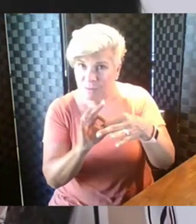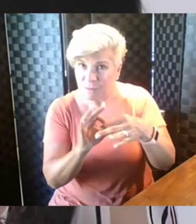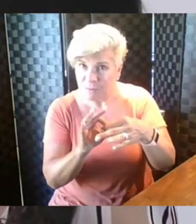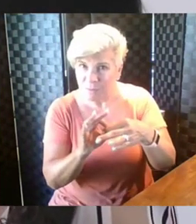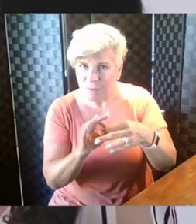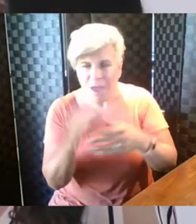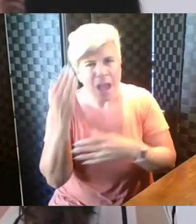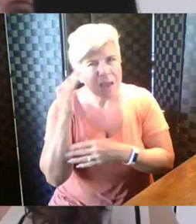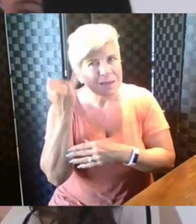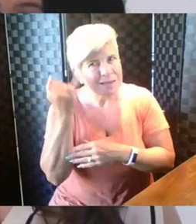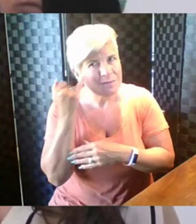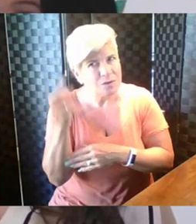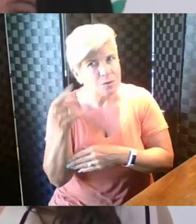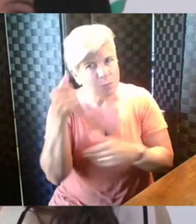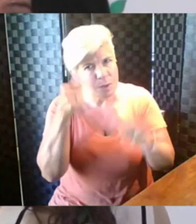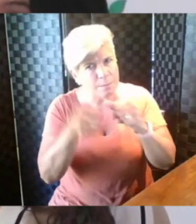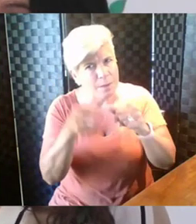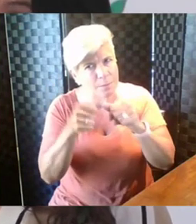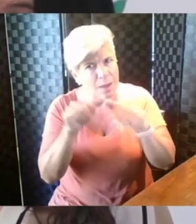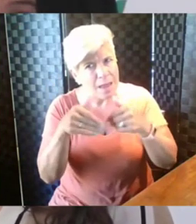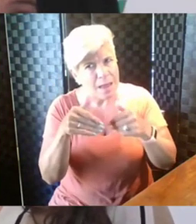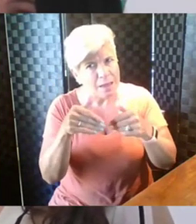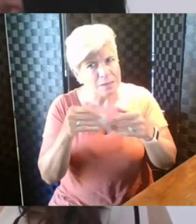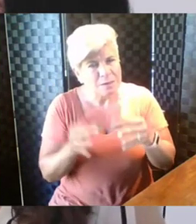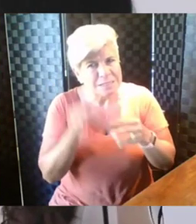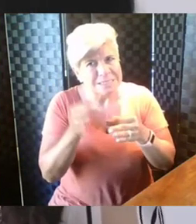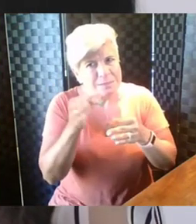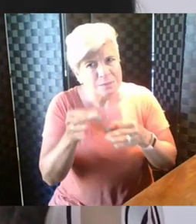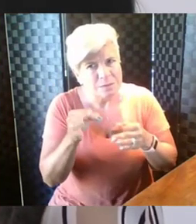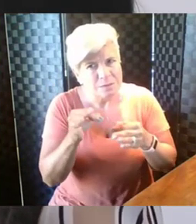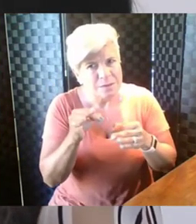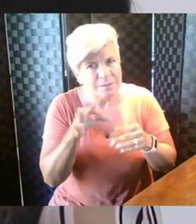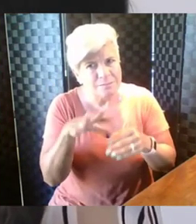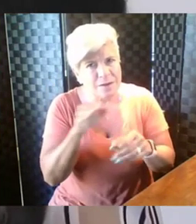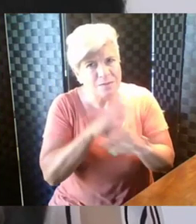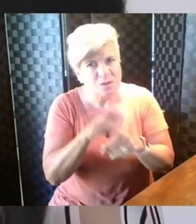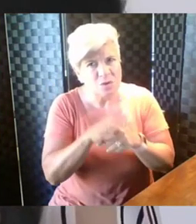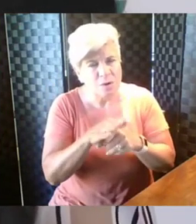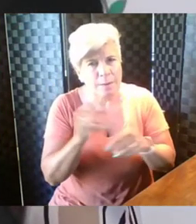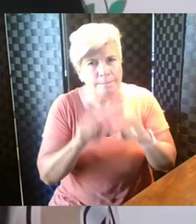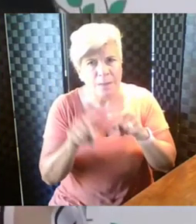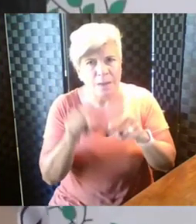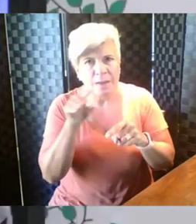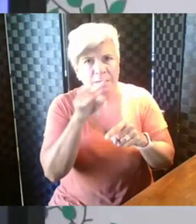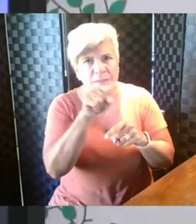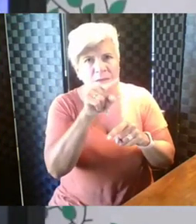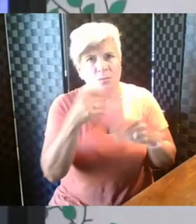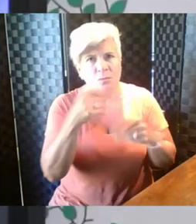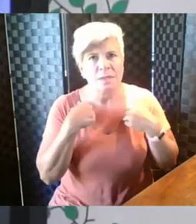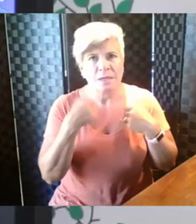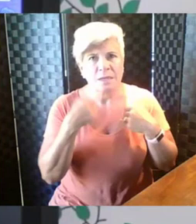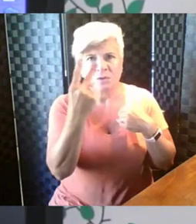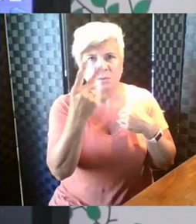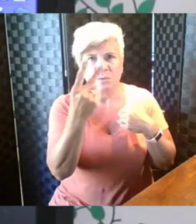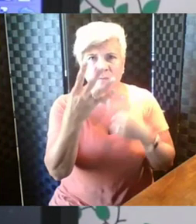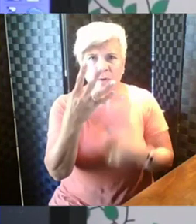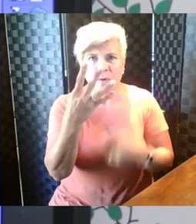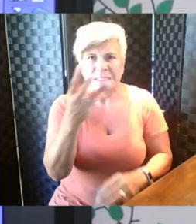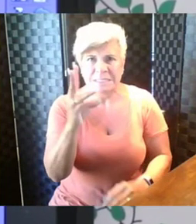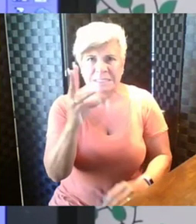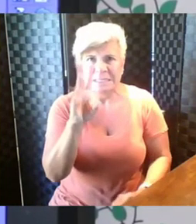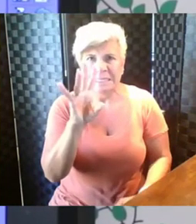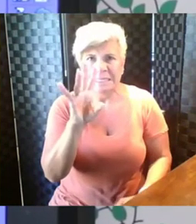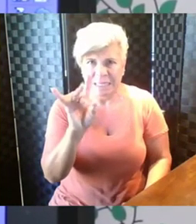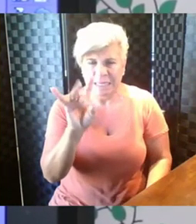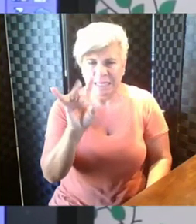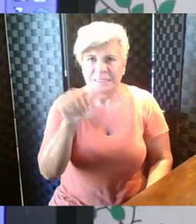Now, I don't know if you remember how to skip count to find the total like we did last time, but this one has 2, 4,